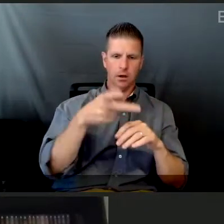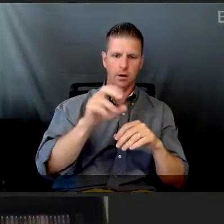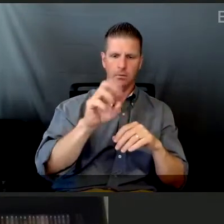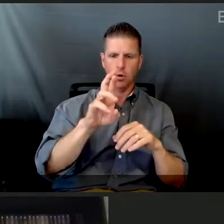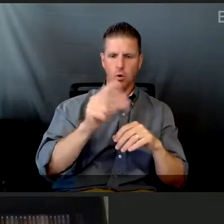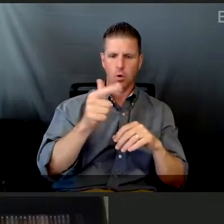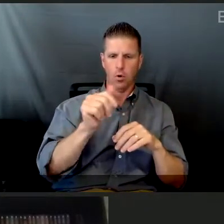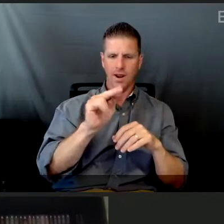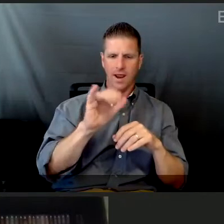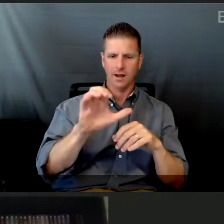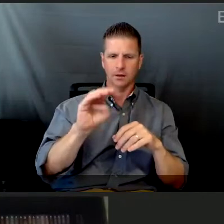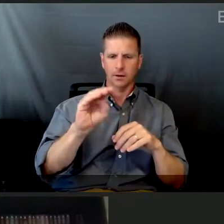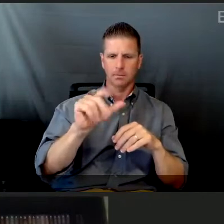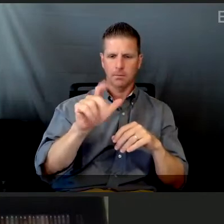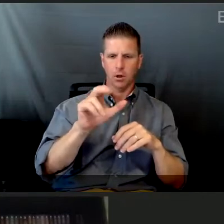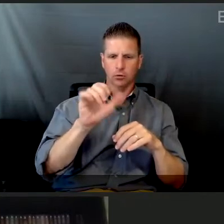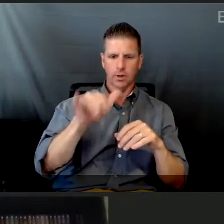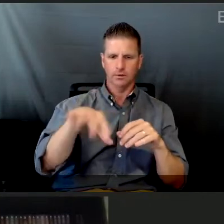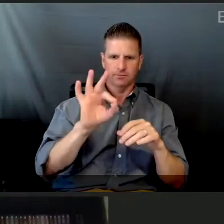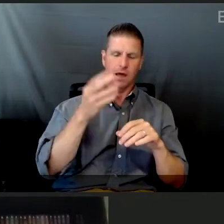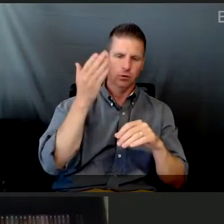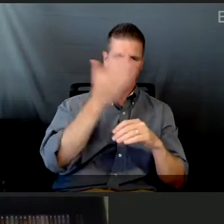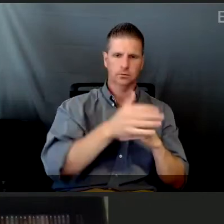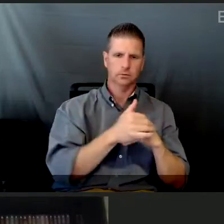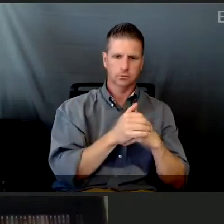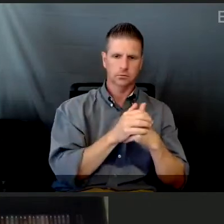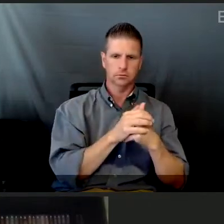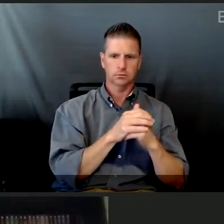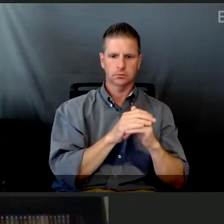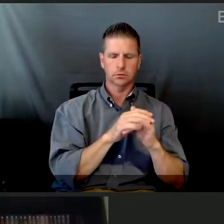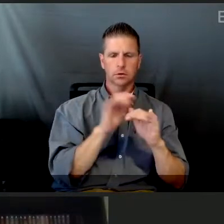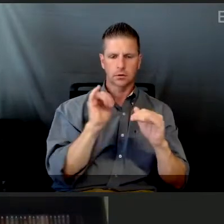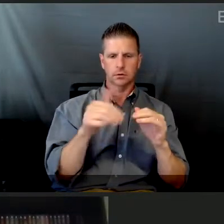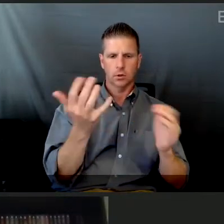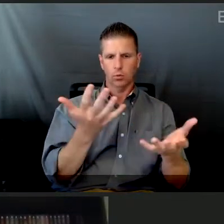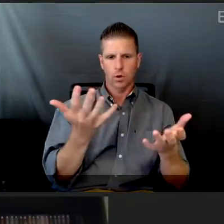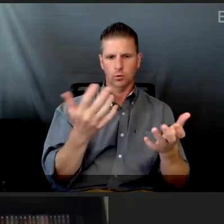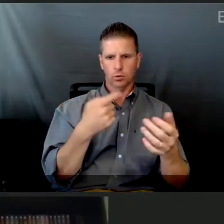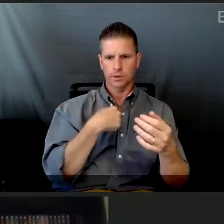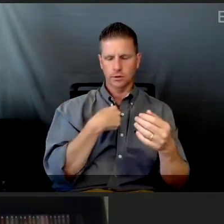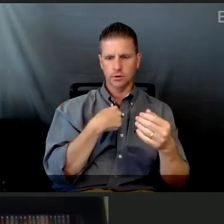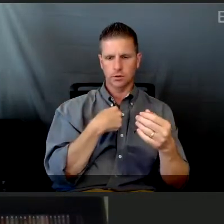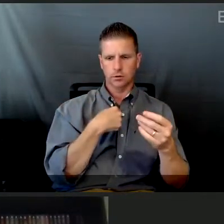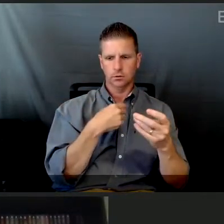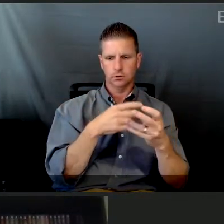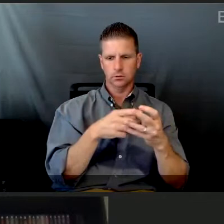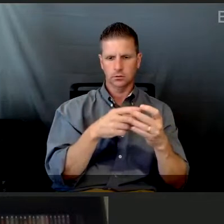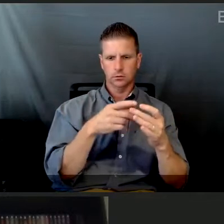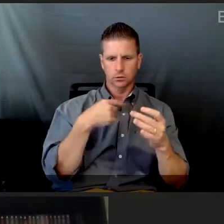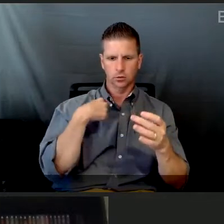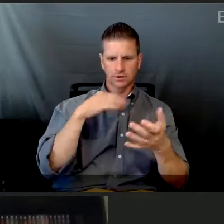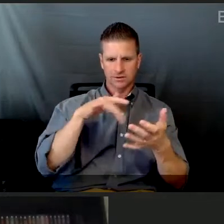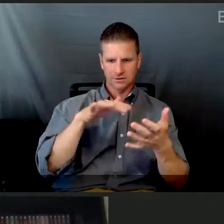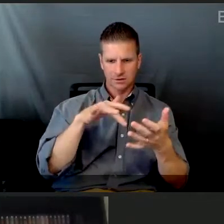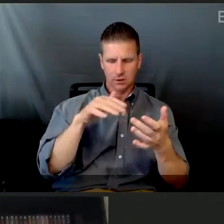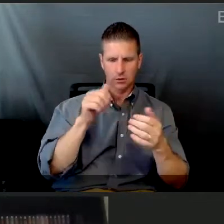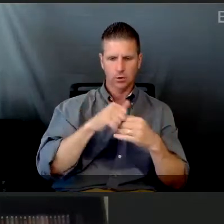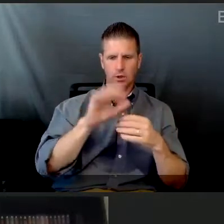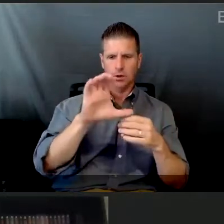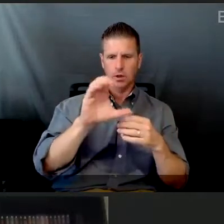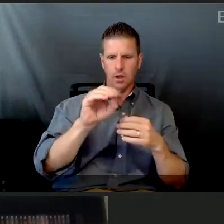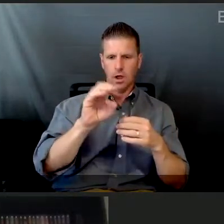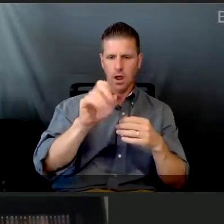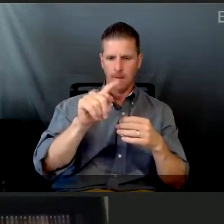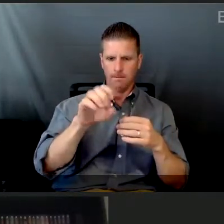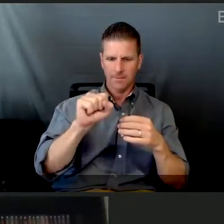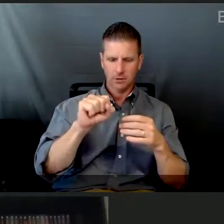molecules, right? That are found out there, and that's what we've been as we've been studying with the comets that come in or